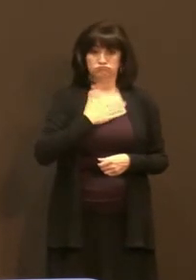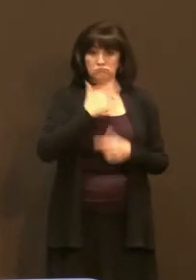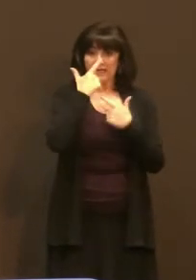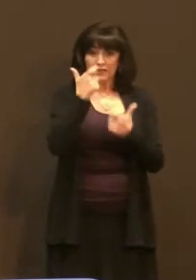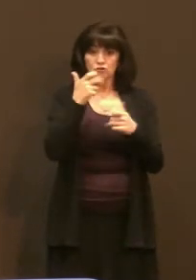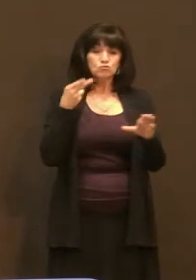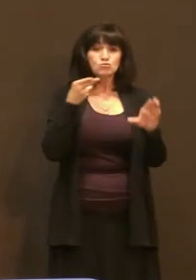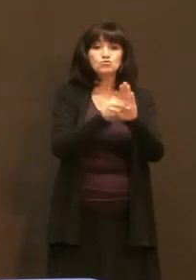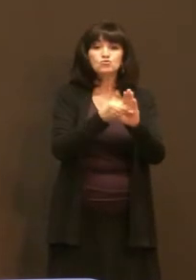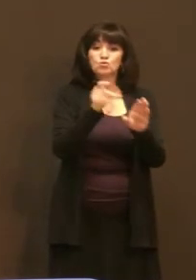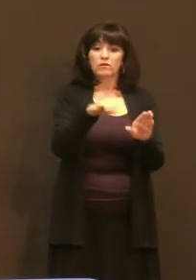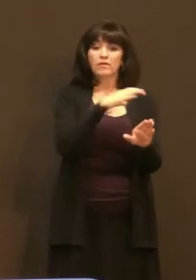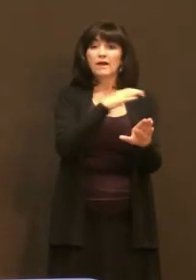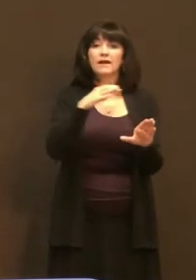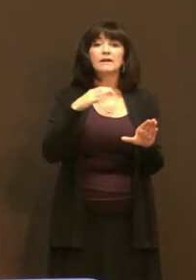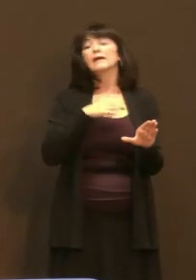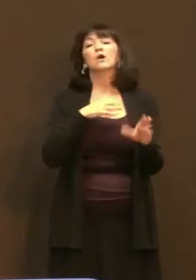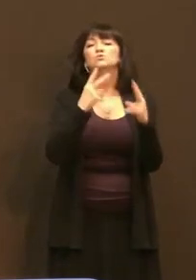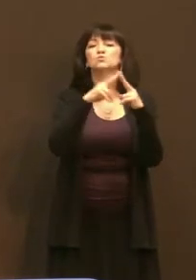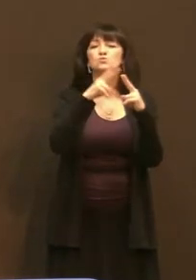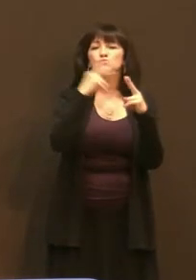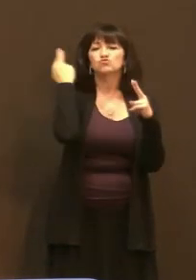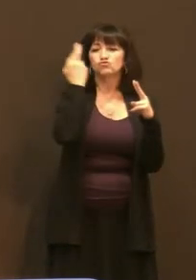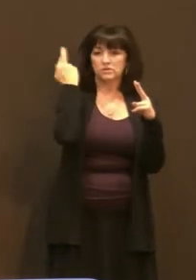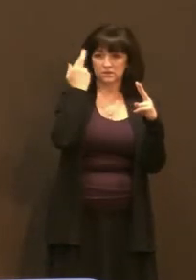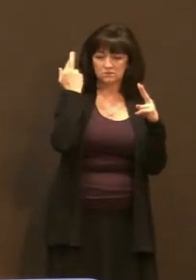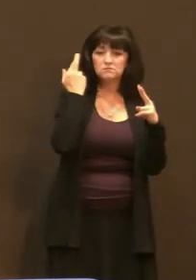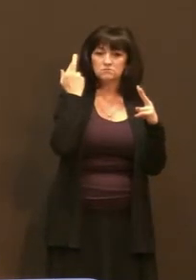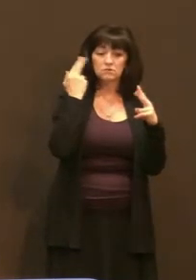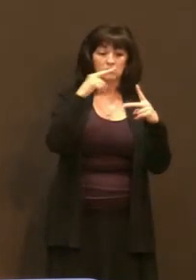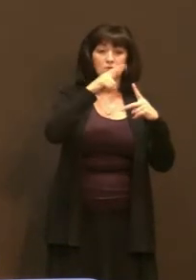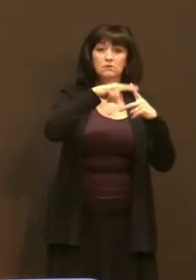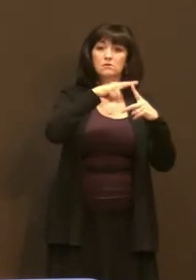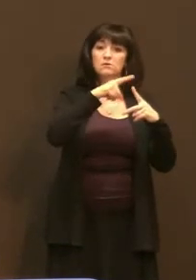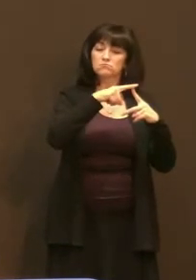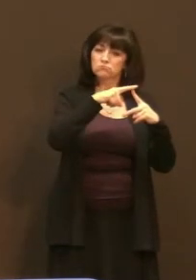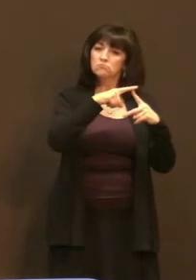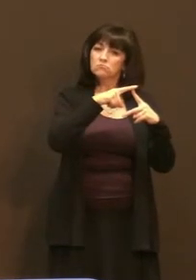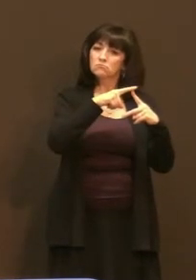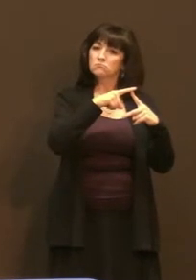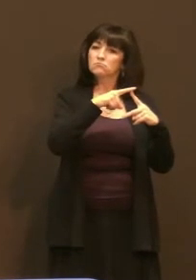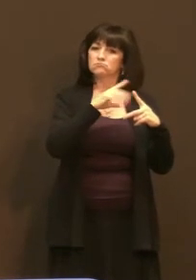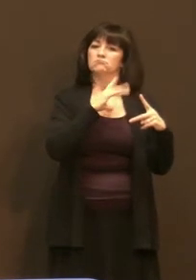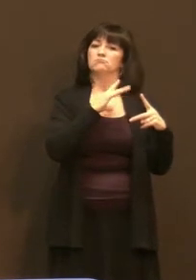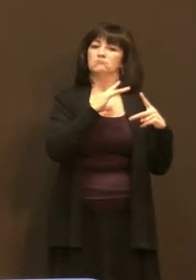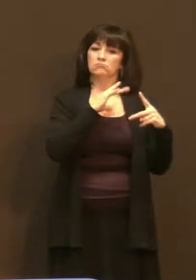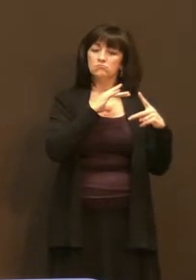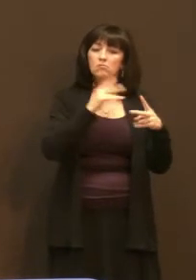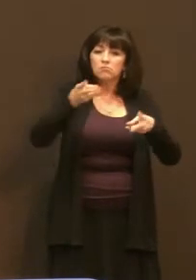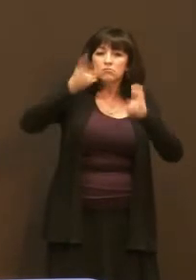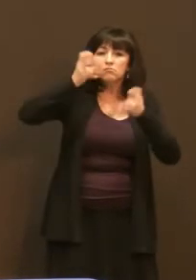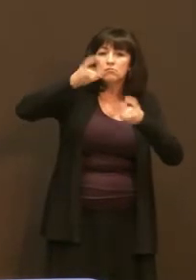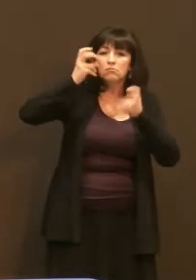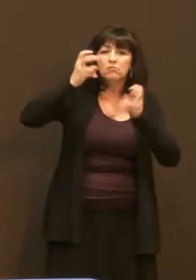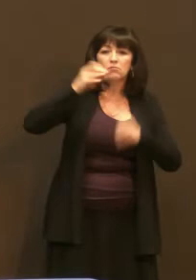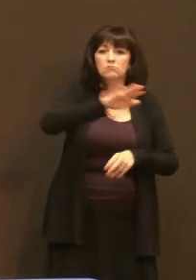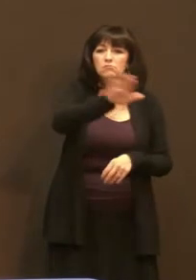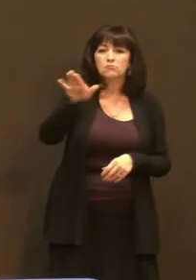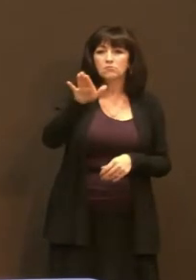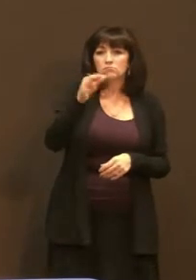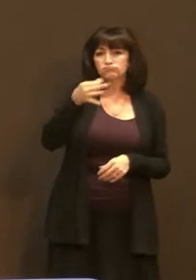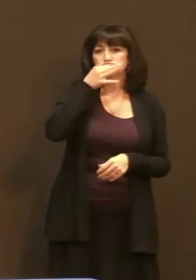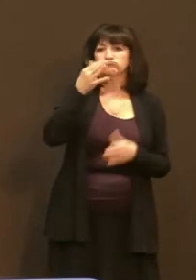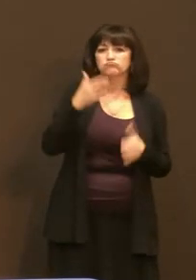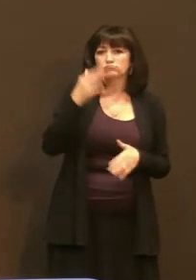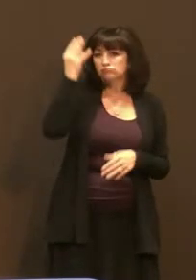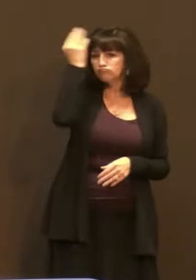really twofold. One, I thought it was a real opportunity to get access to the best thinking on measures